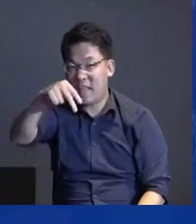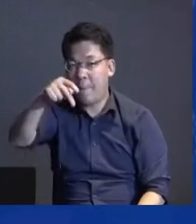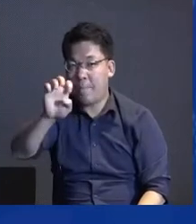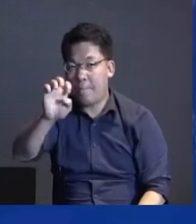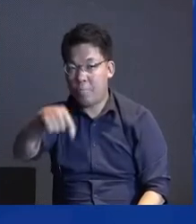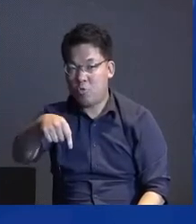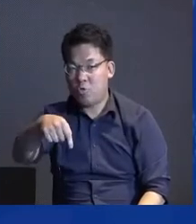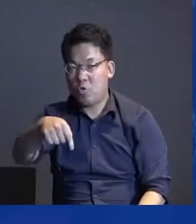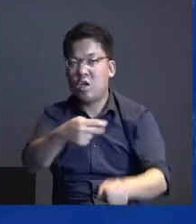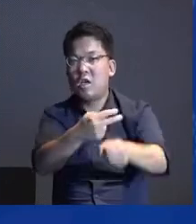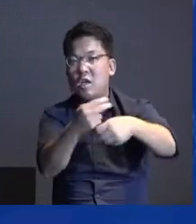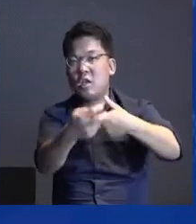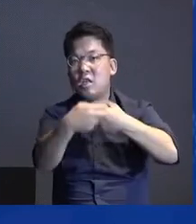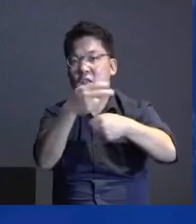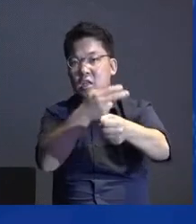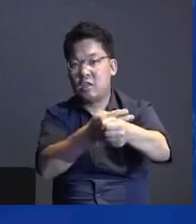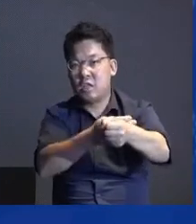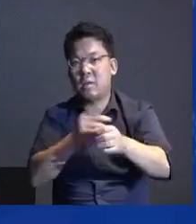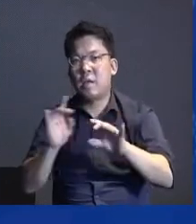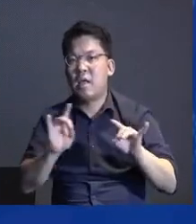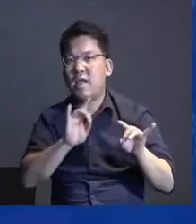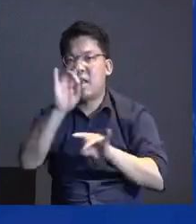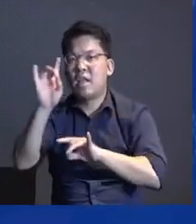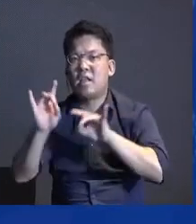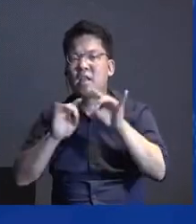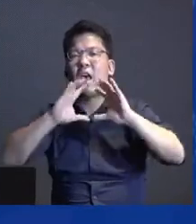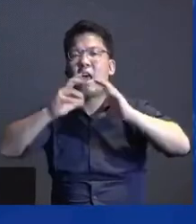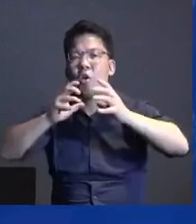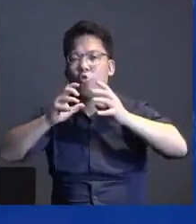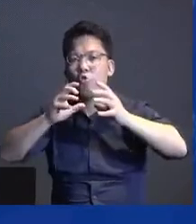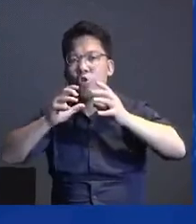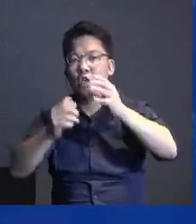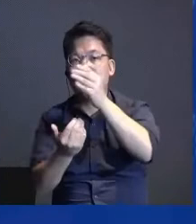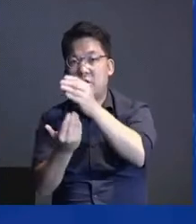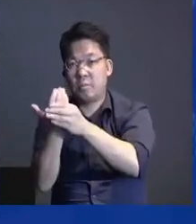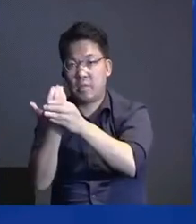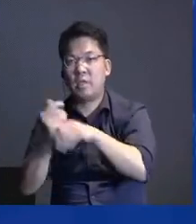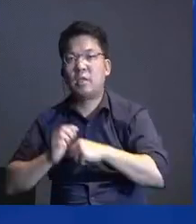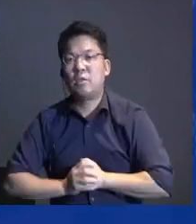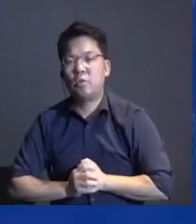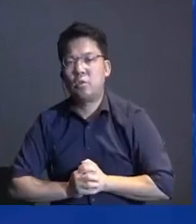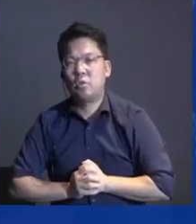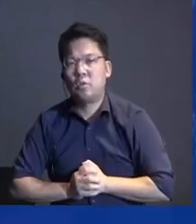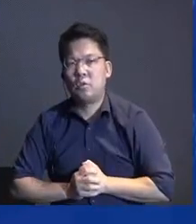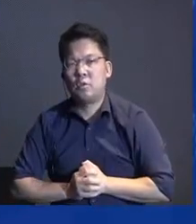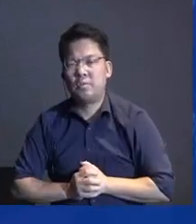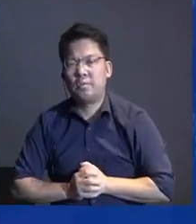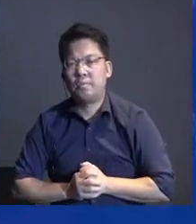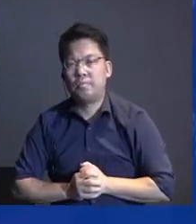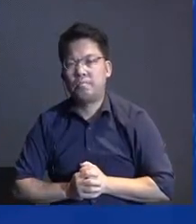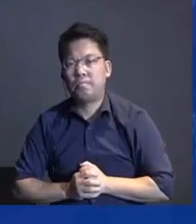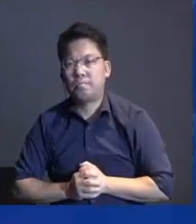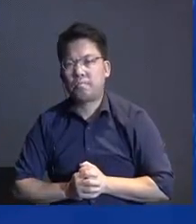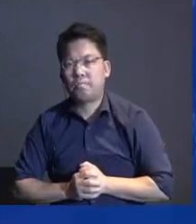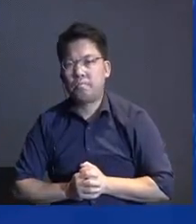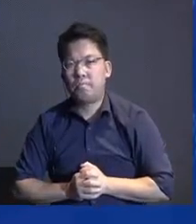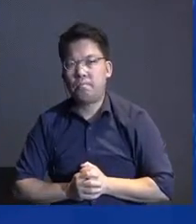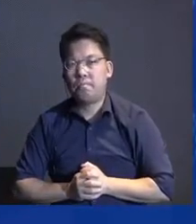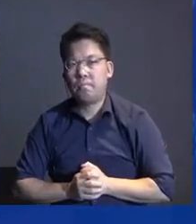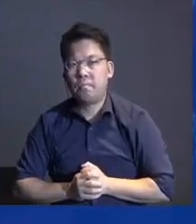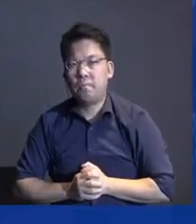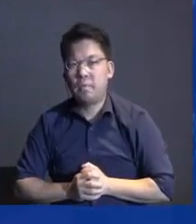the municipalities, Buengito. She's a medical doctor at the Department of Public Health and